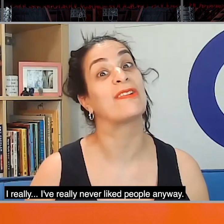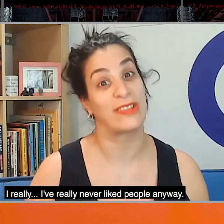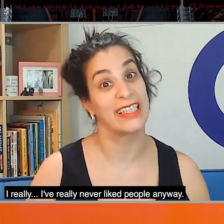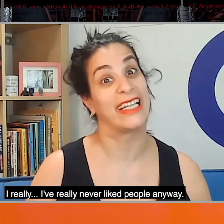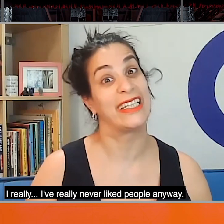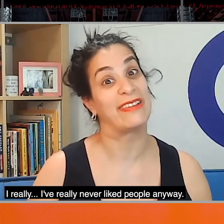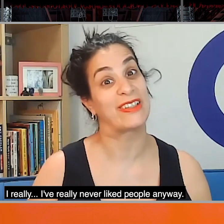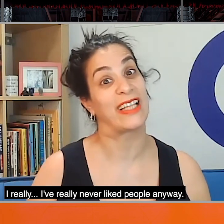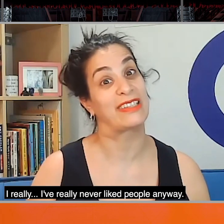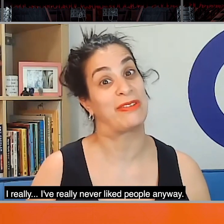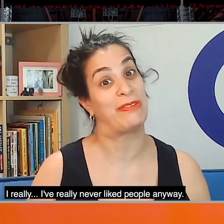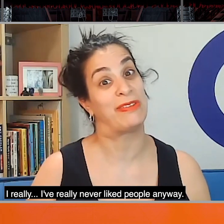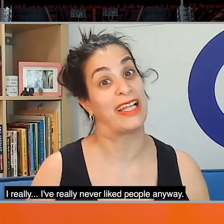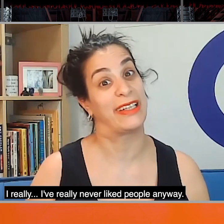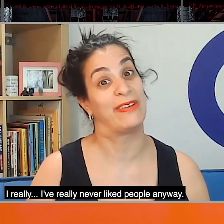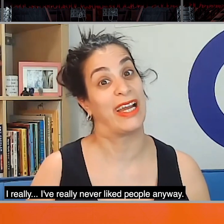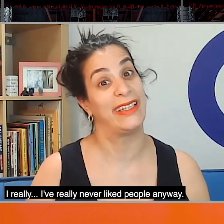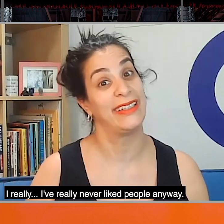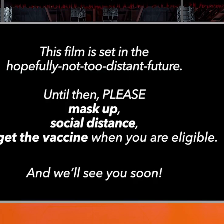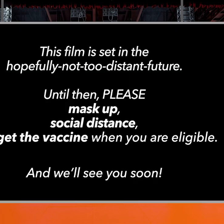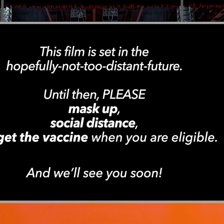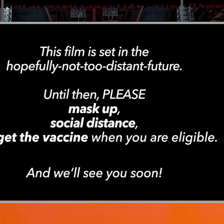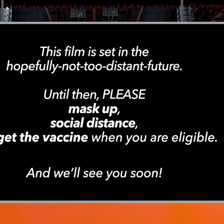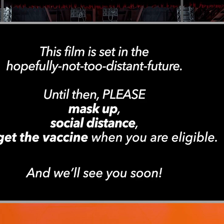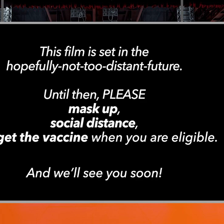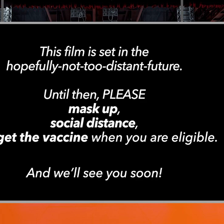I've really never liked people anyway.